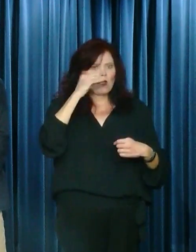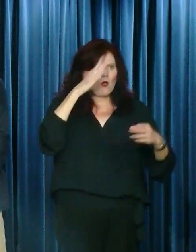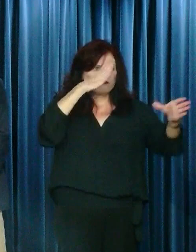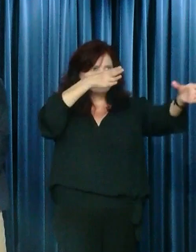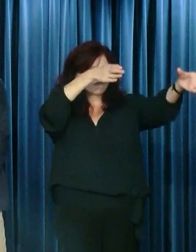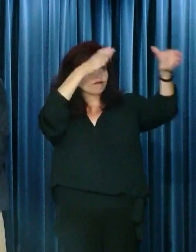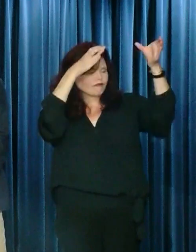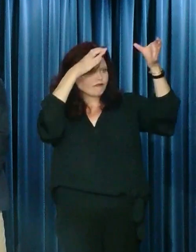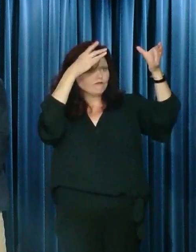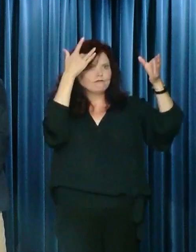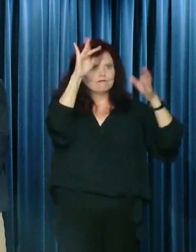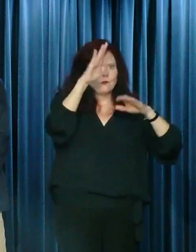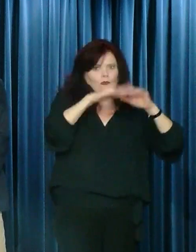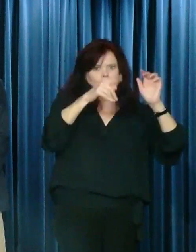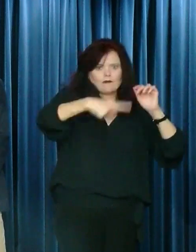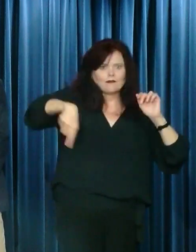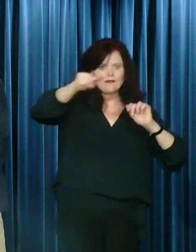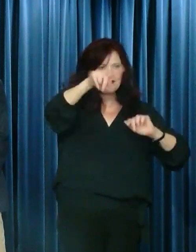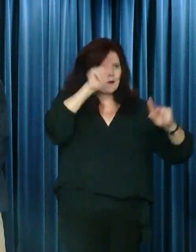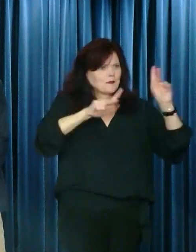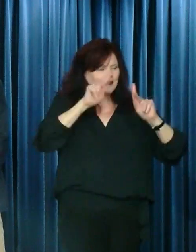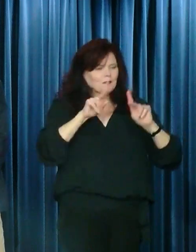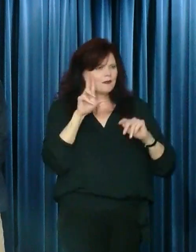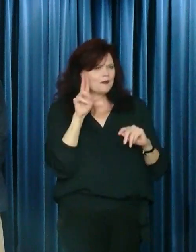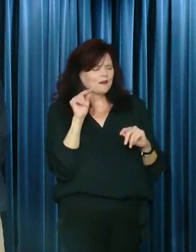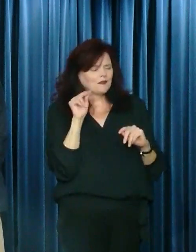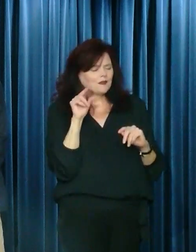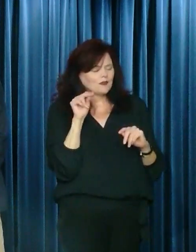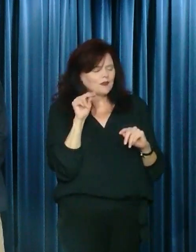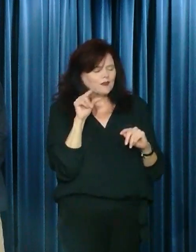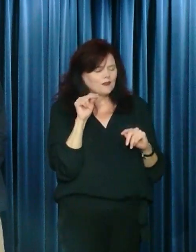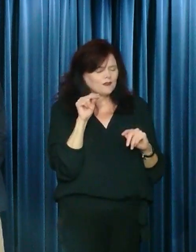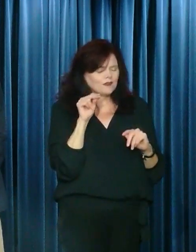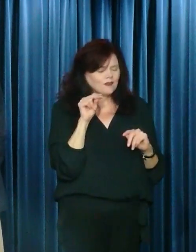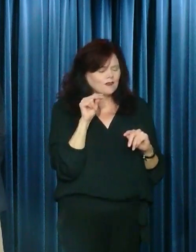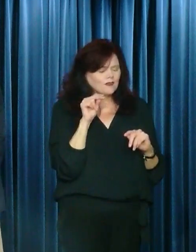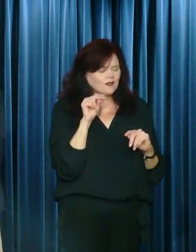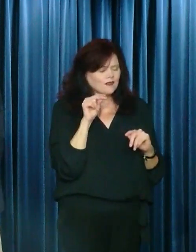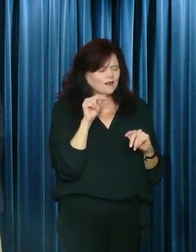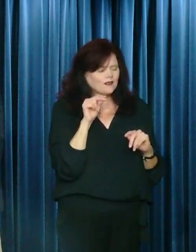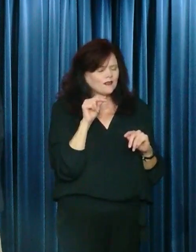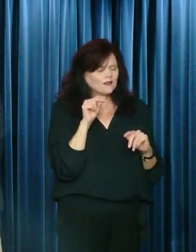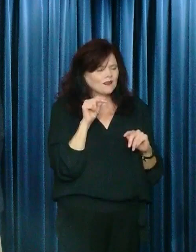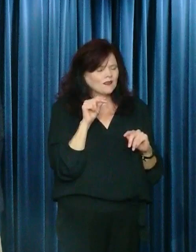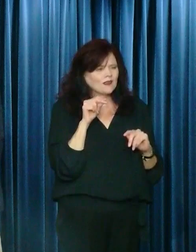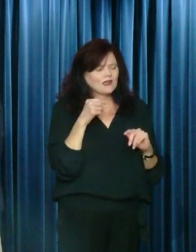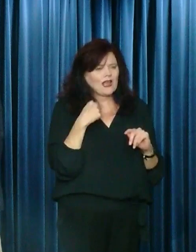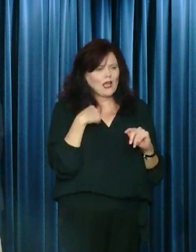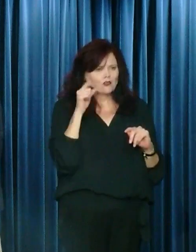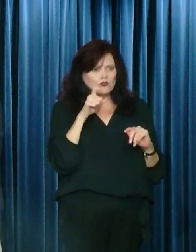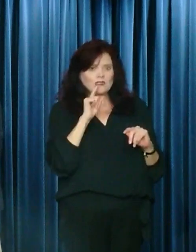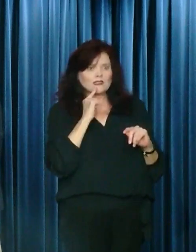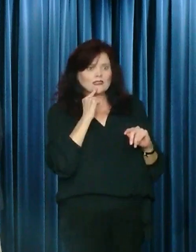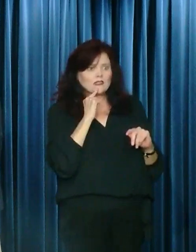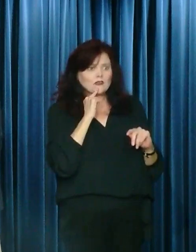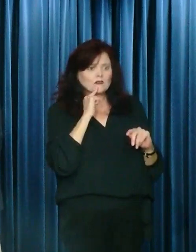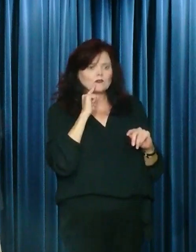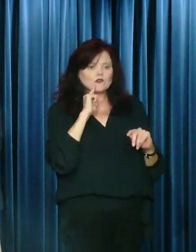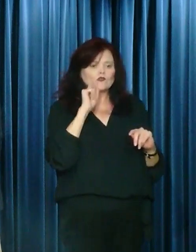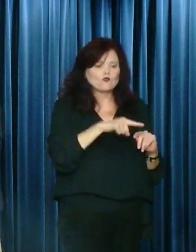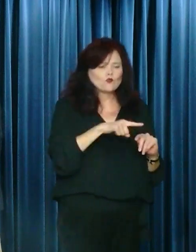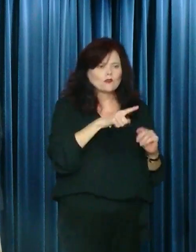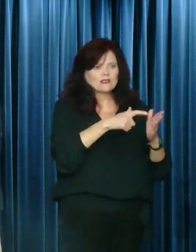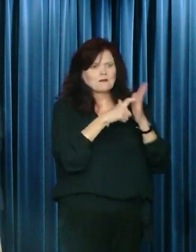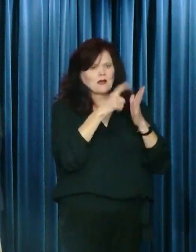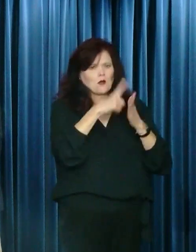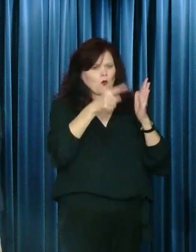much smarter. Unlike some of you, I don't think I'm so much smarter than every other Mississippian that I ought to be telling them what to